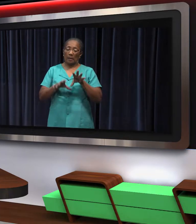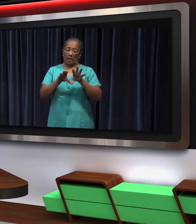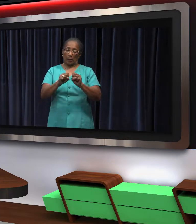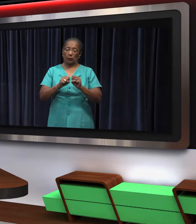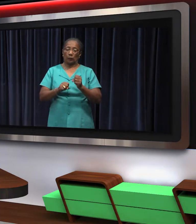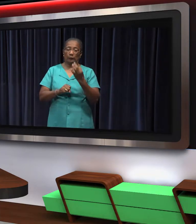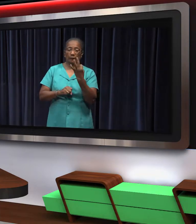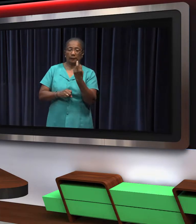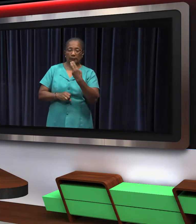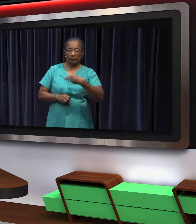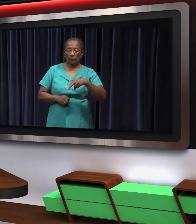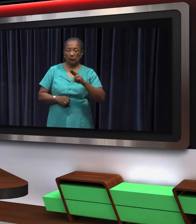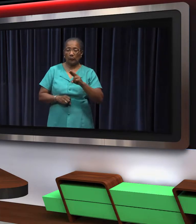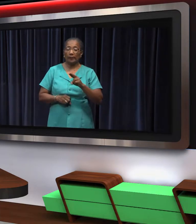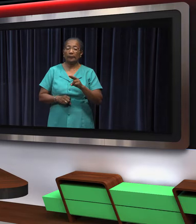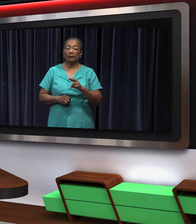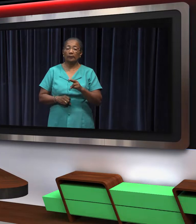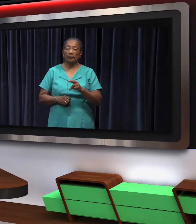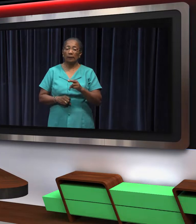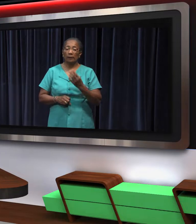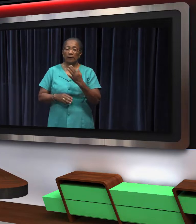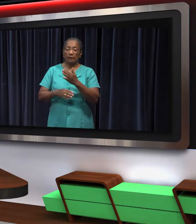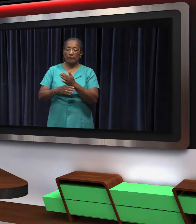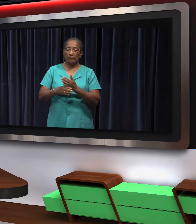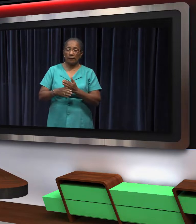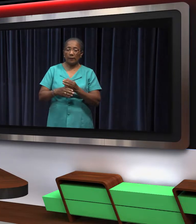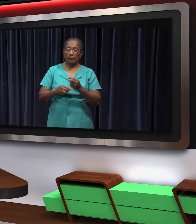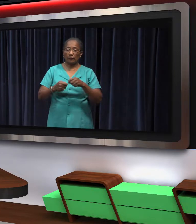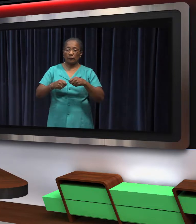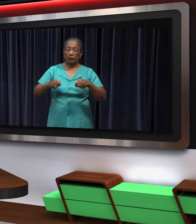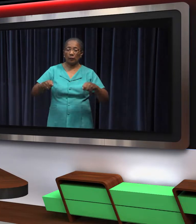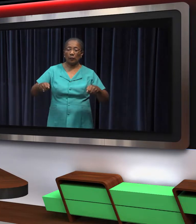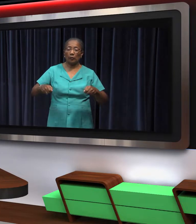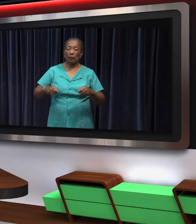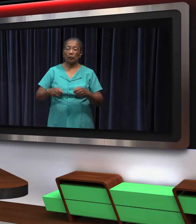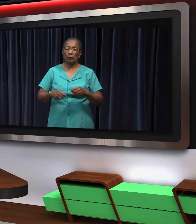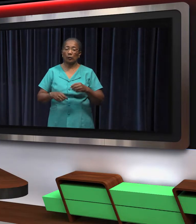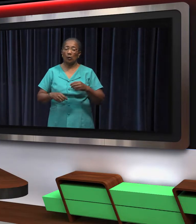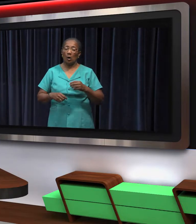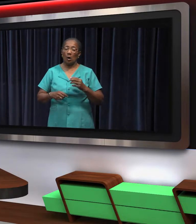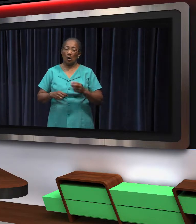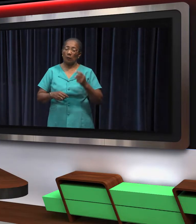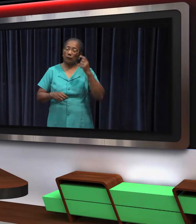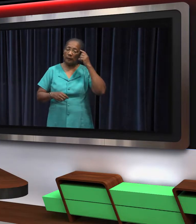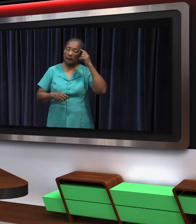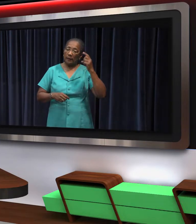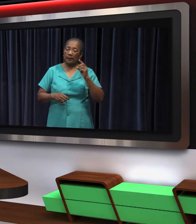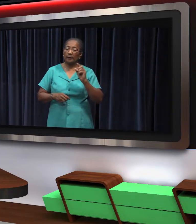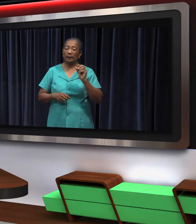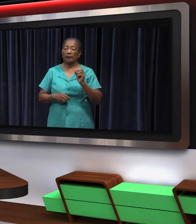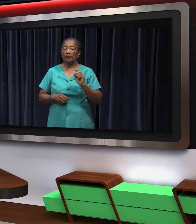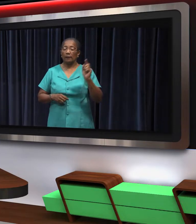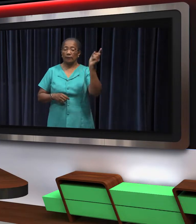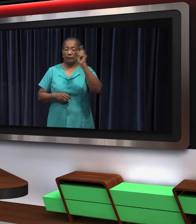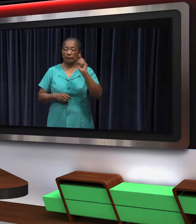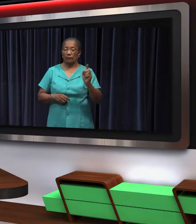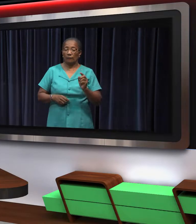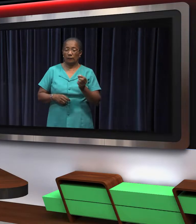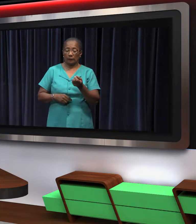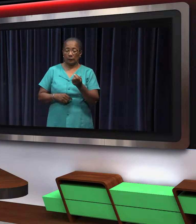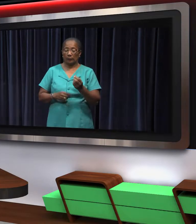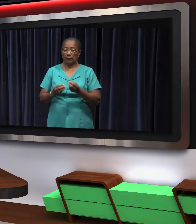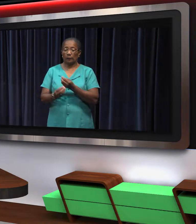of 23.5 million euro by the Dutch authorities on suspicion of